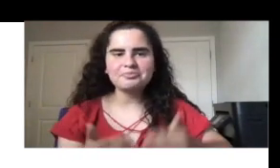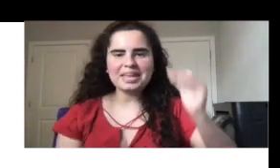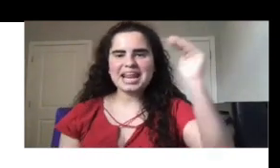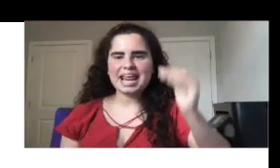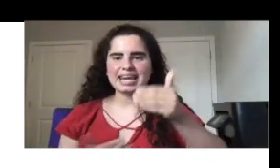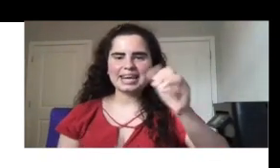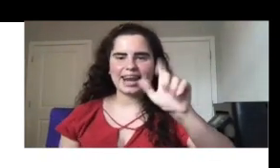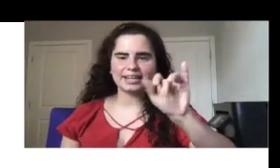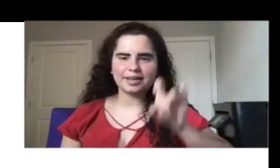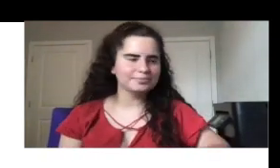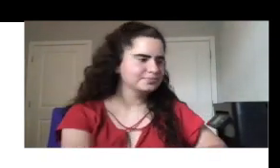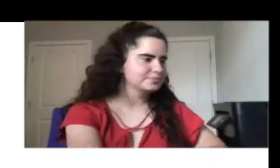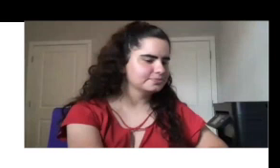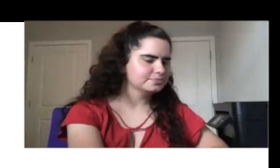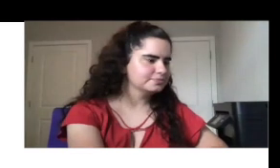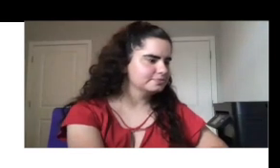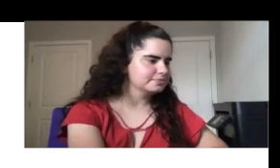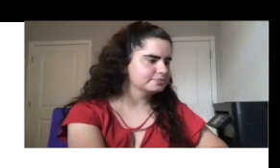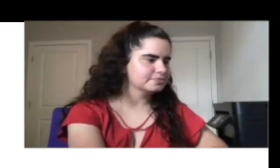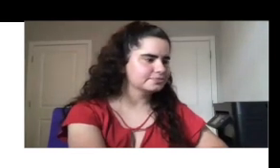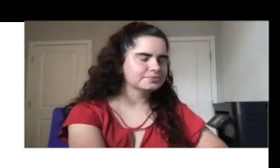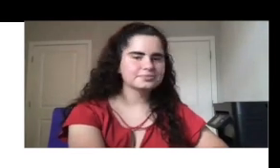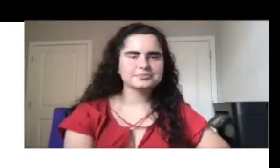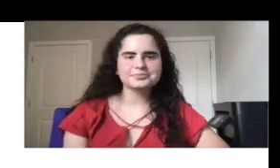students, especially on distance learning